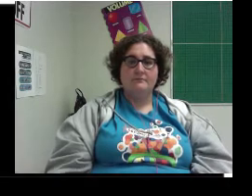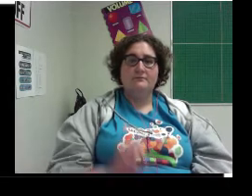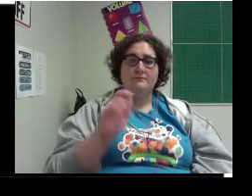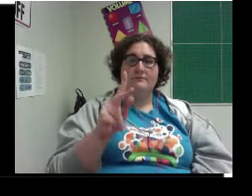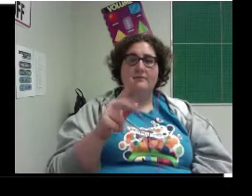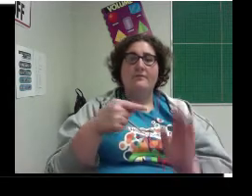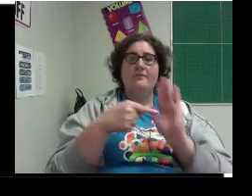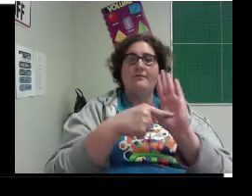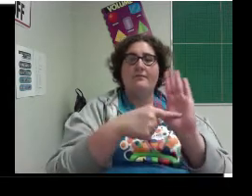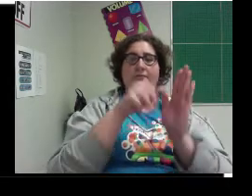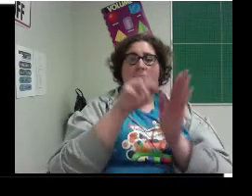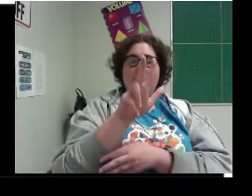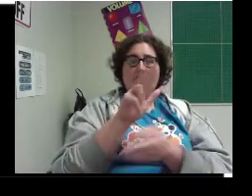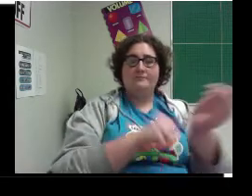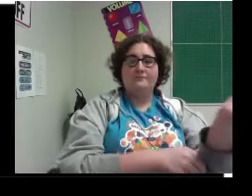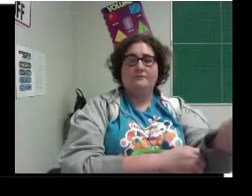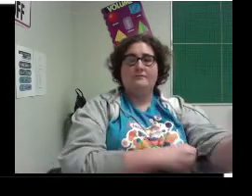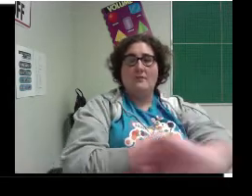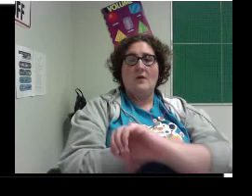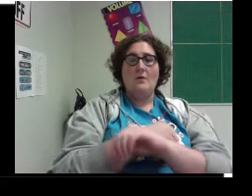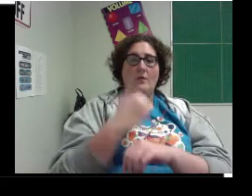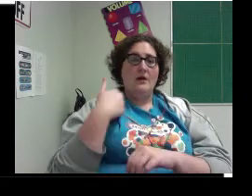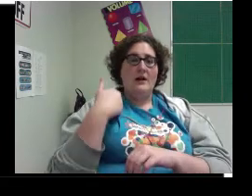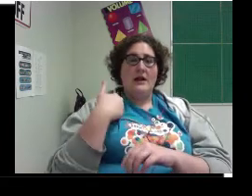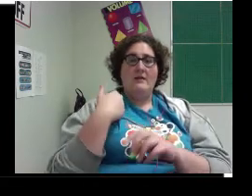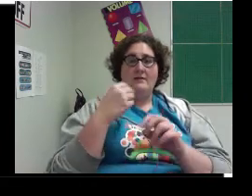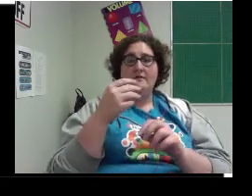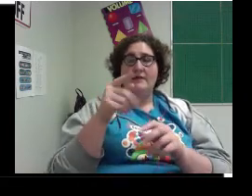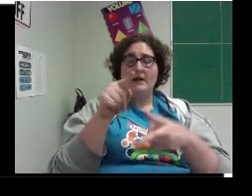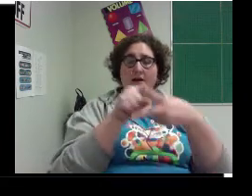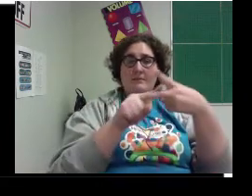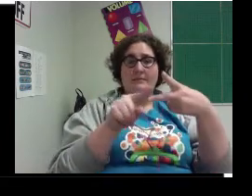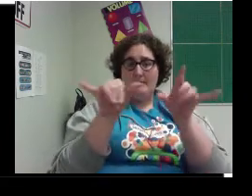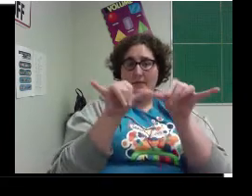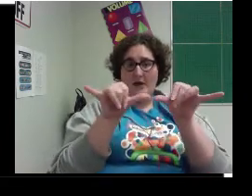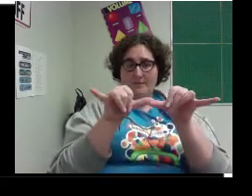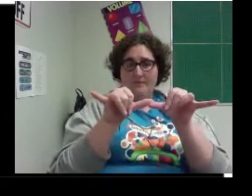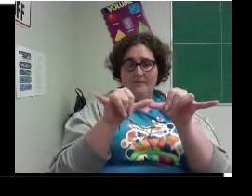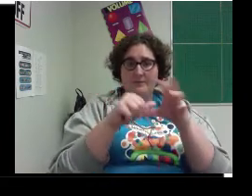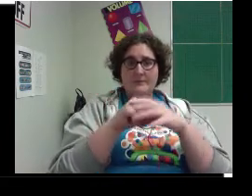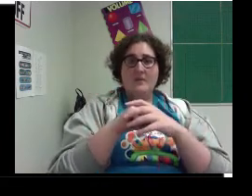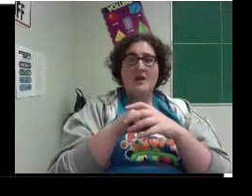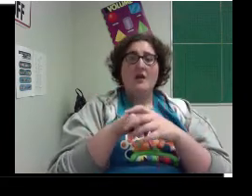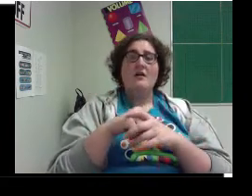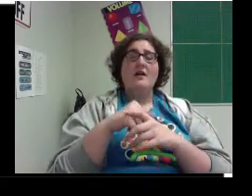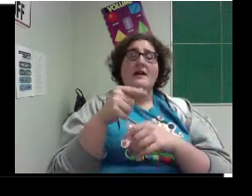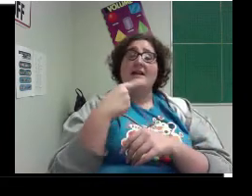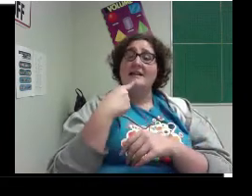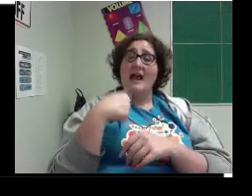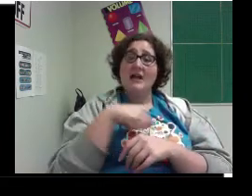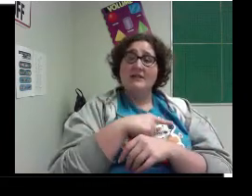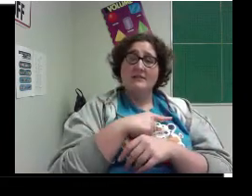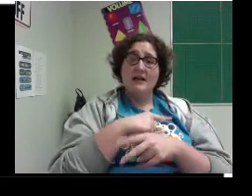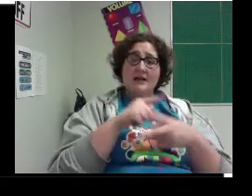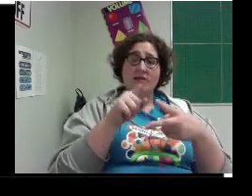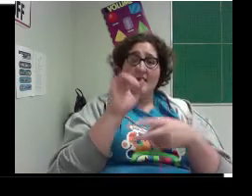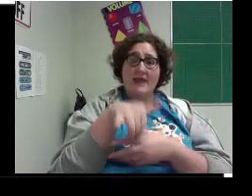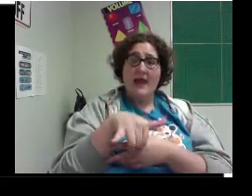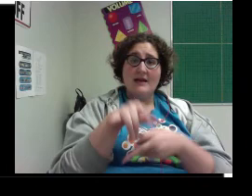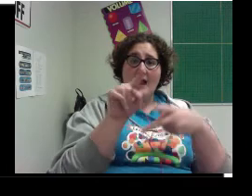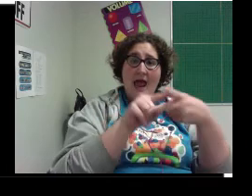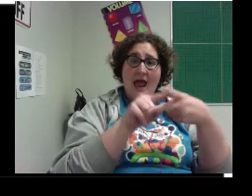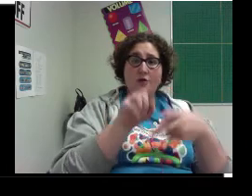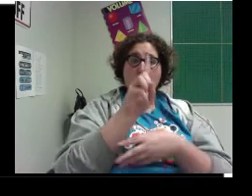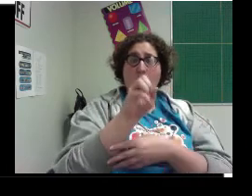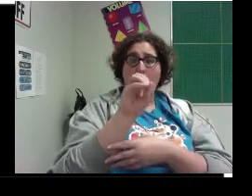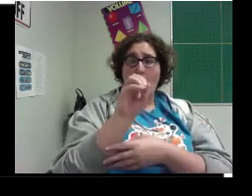Okay, example 3. We're going to come up with all these different angle measures. On this one, they're giving us that this angle right here is 105. So